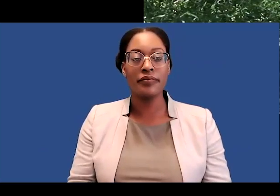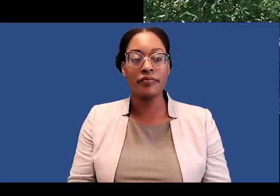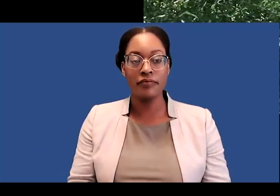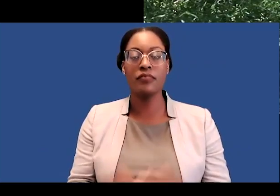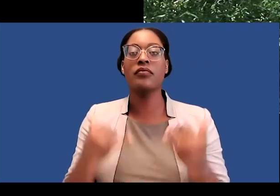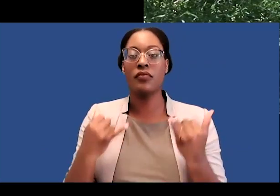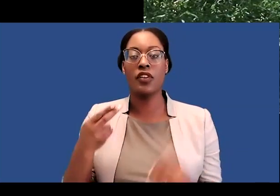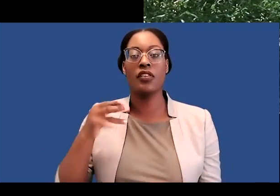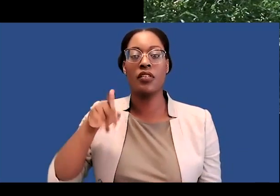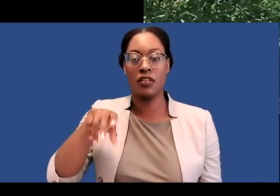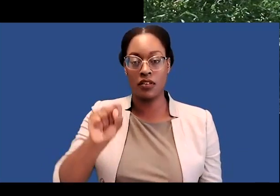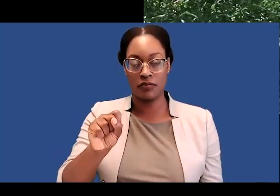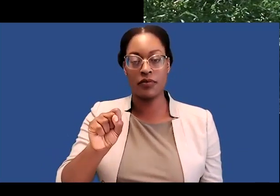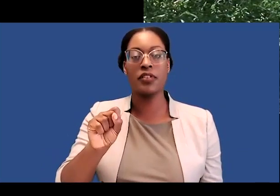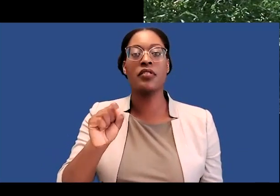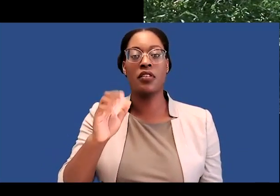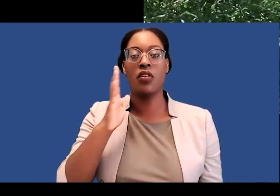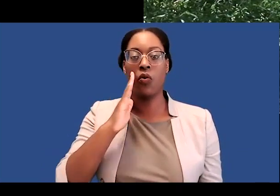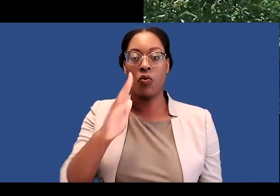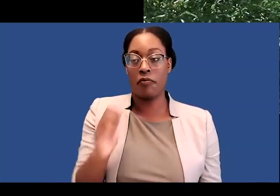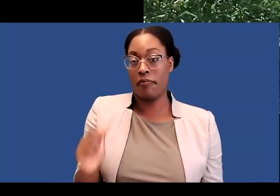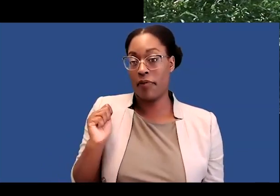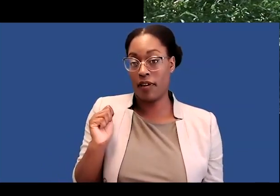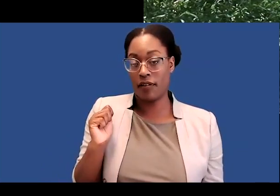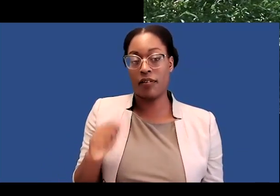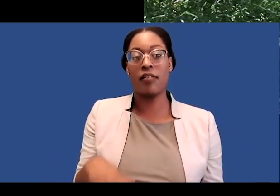Send the hips up, straighten the knees, fold down again.